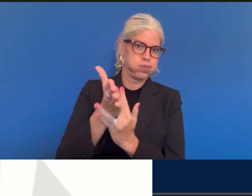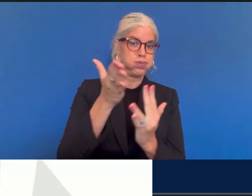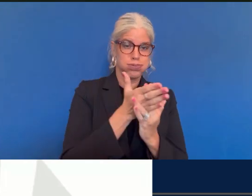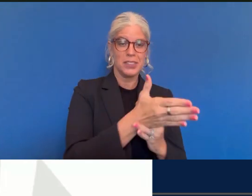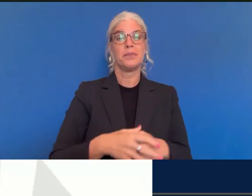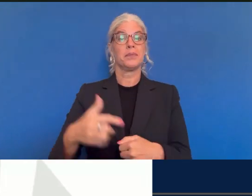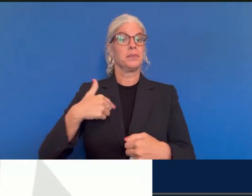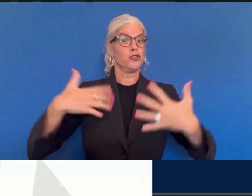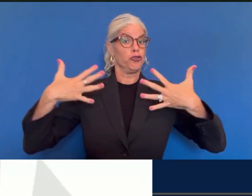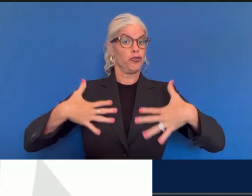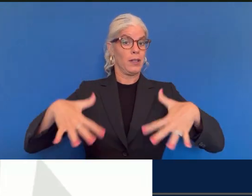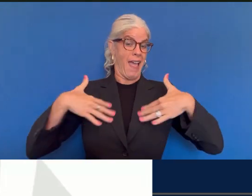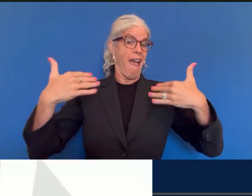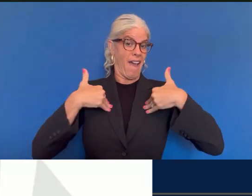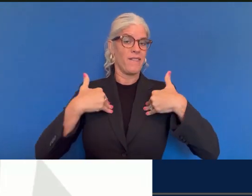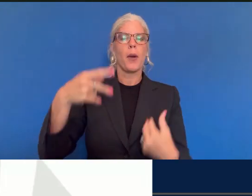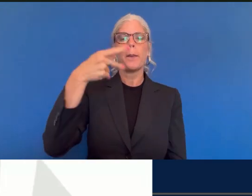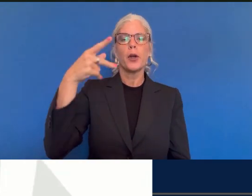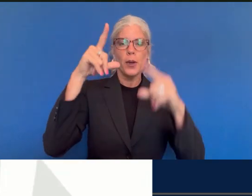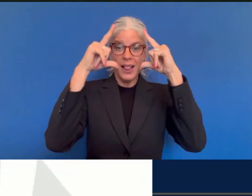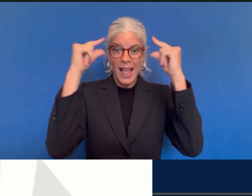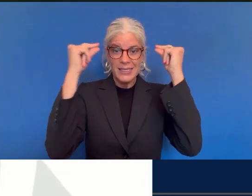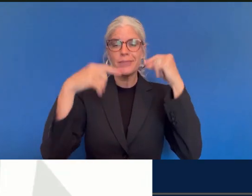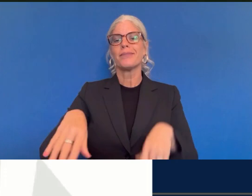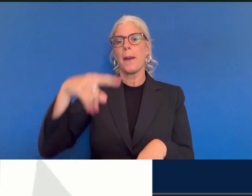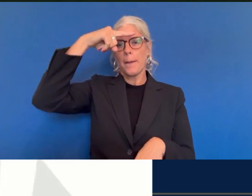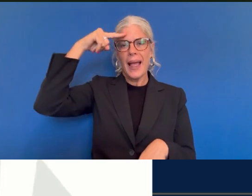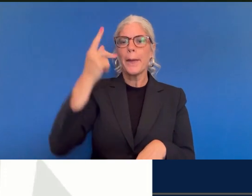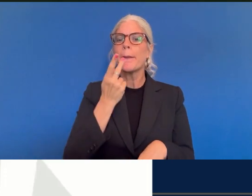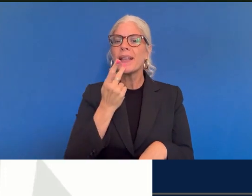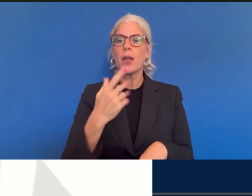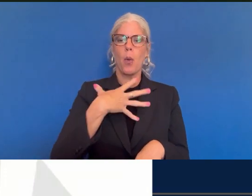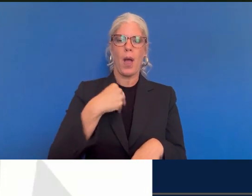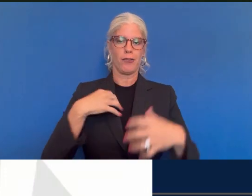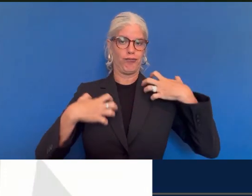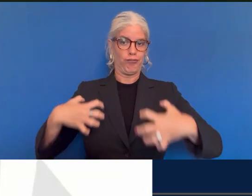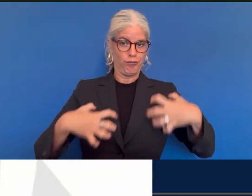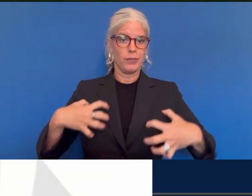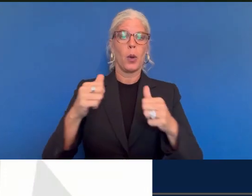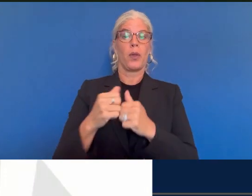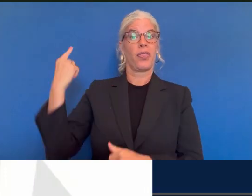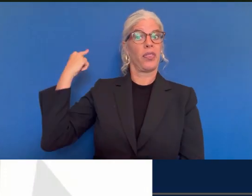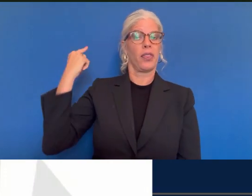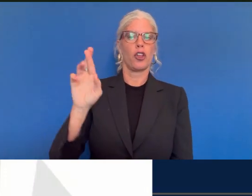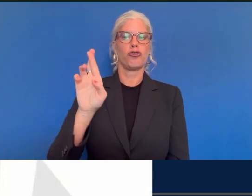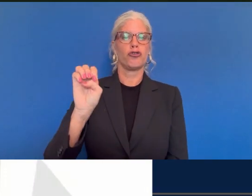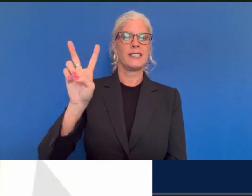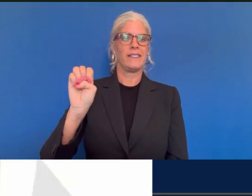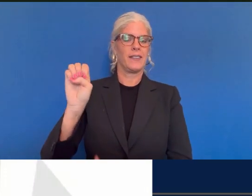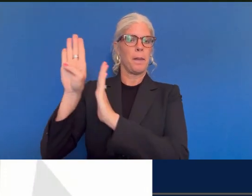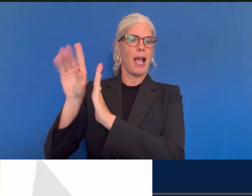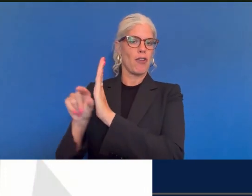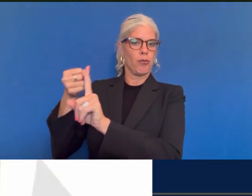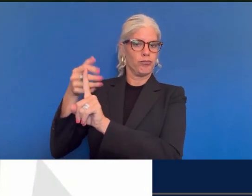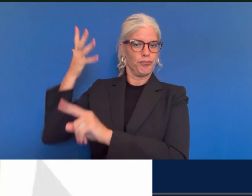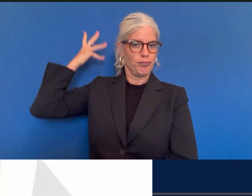I'm wearing purplish glasses and a black and pink and white floral shirt with a Reeve